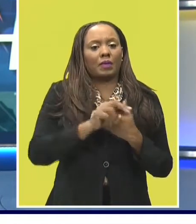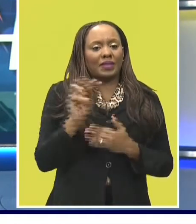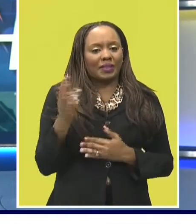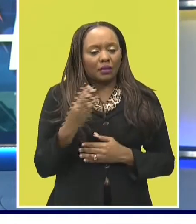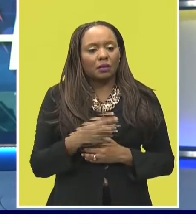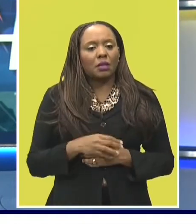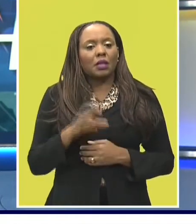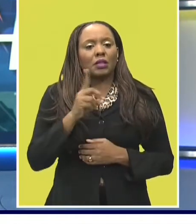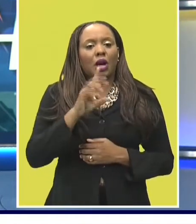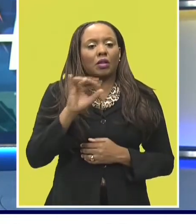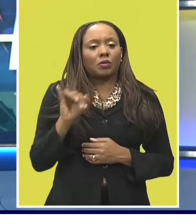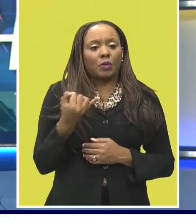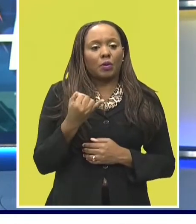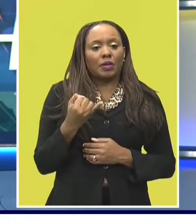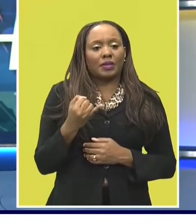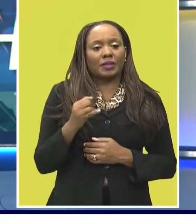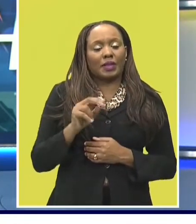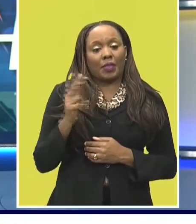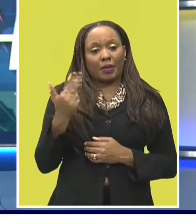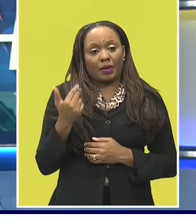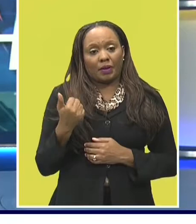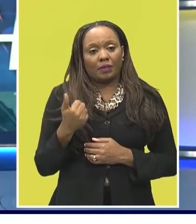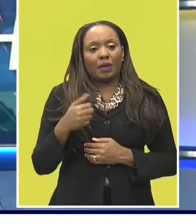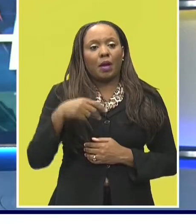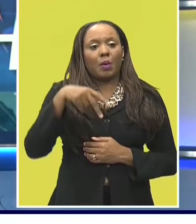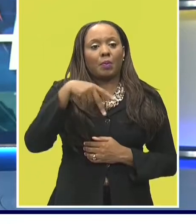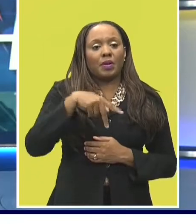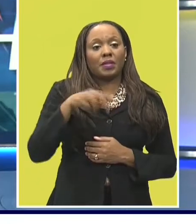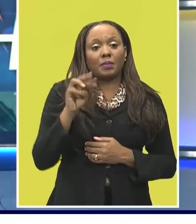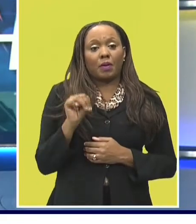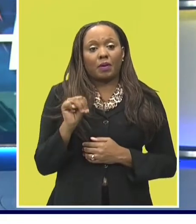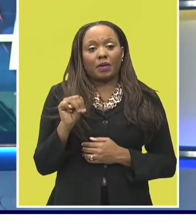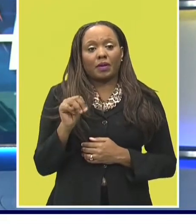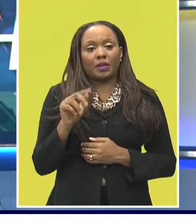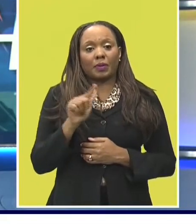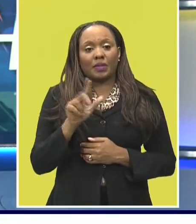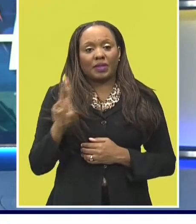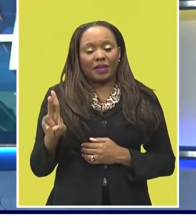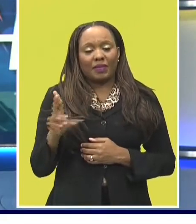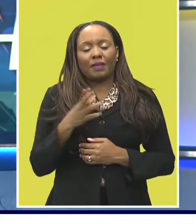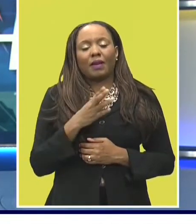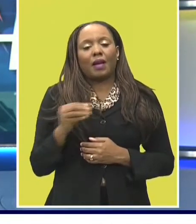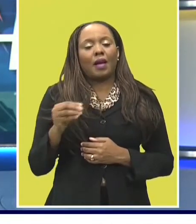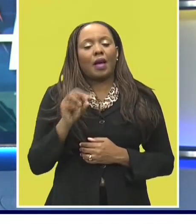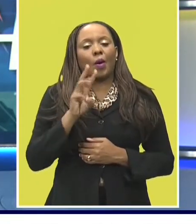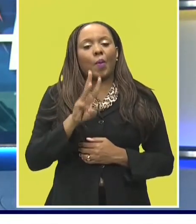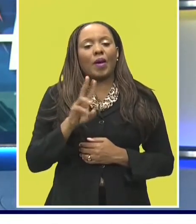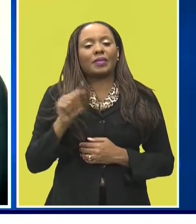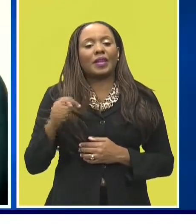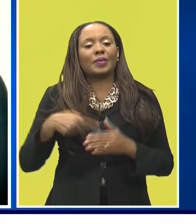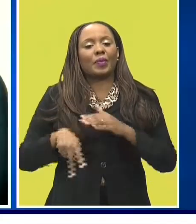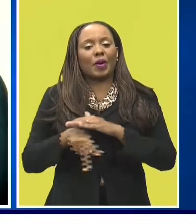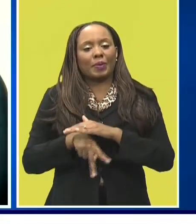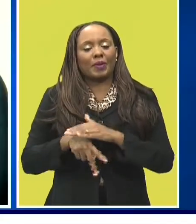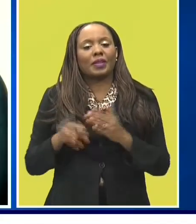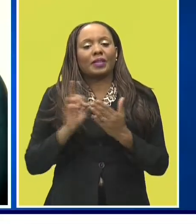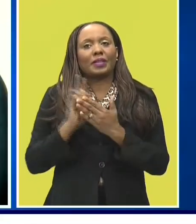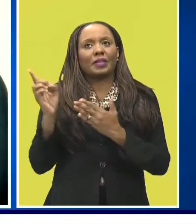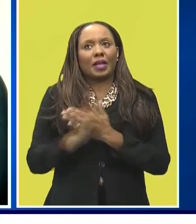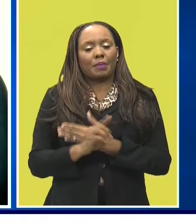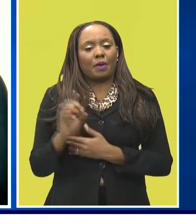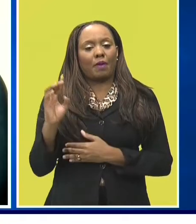13th, Princess Margaret on the 27th, and West Terrace Primary on December 4th. We're hoping that those